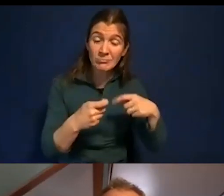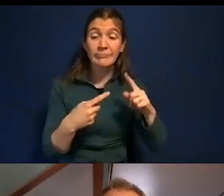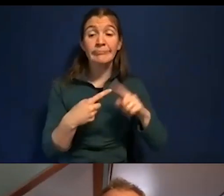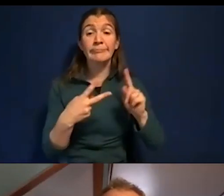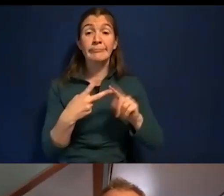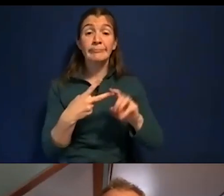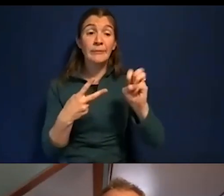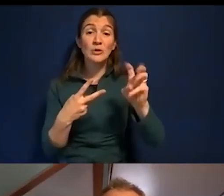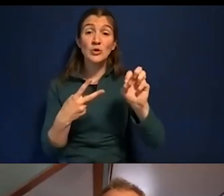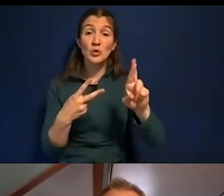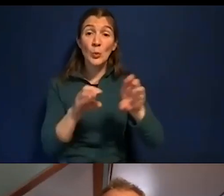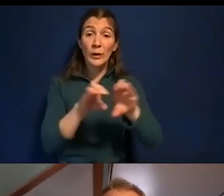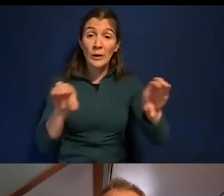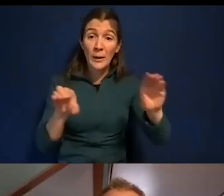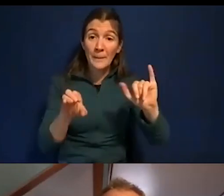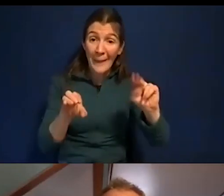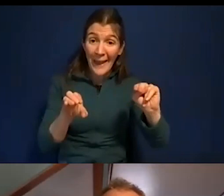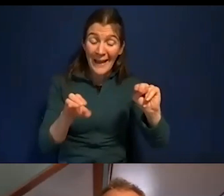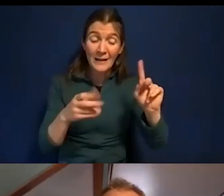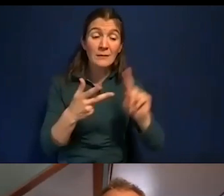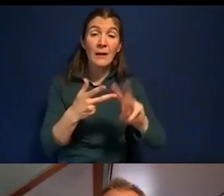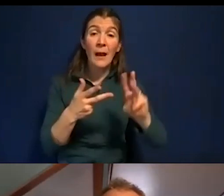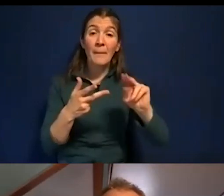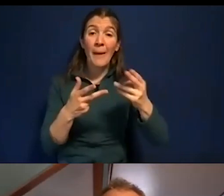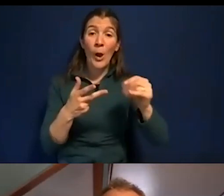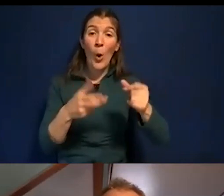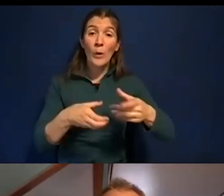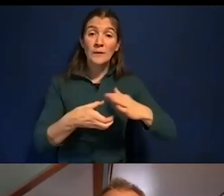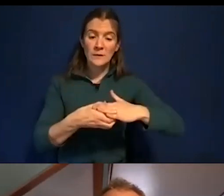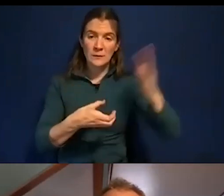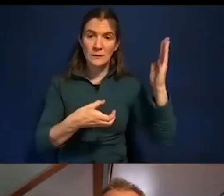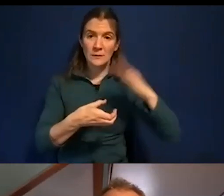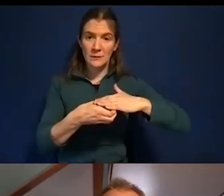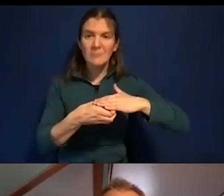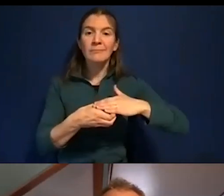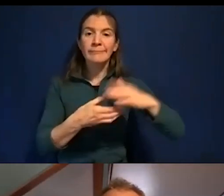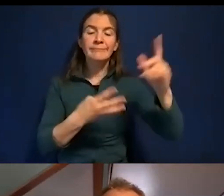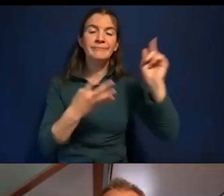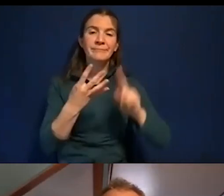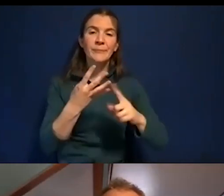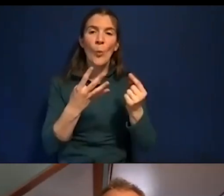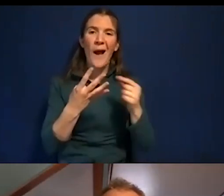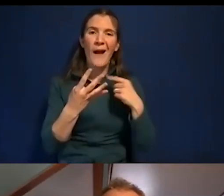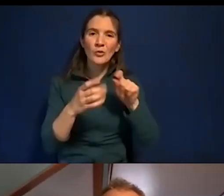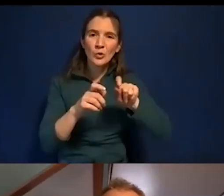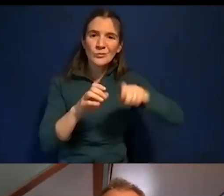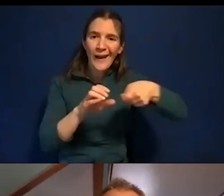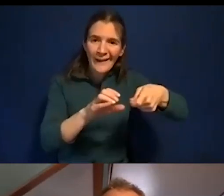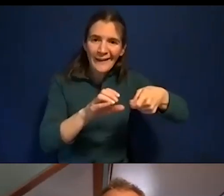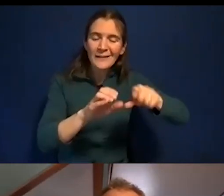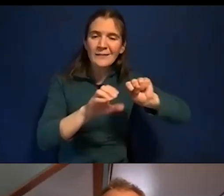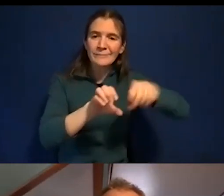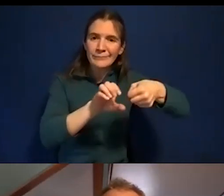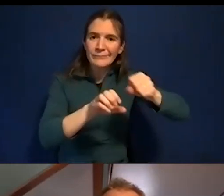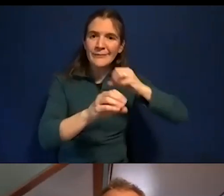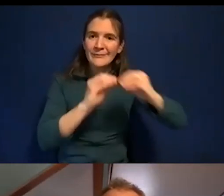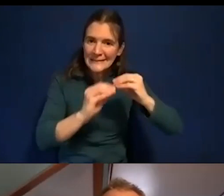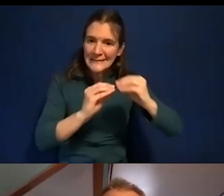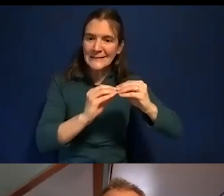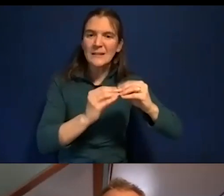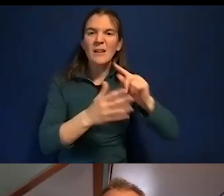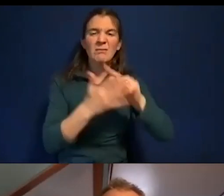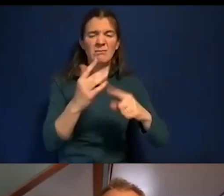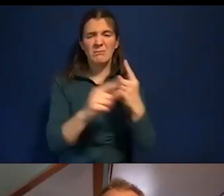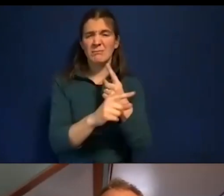sewer mains and manholes, the tightening items, those are annual requests that we use